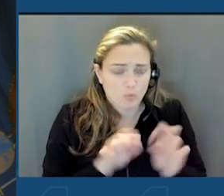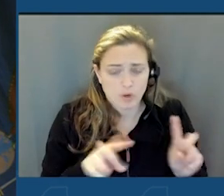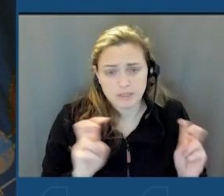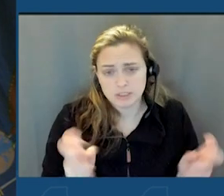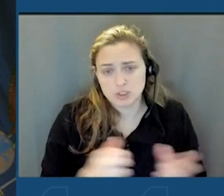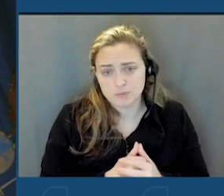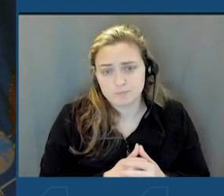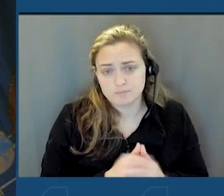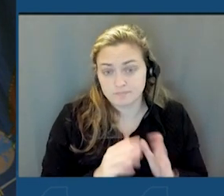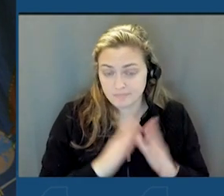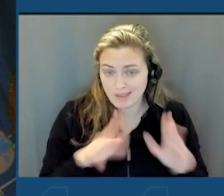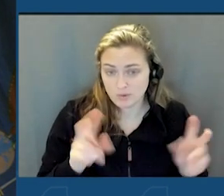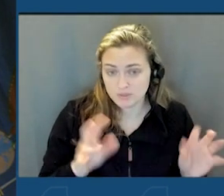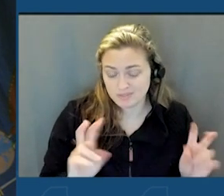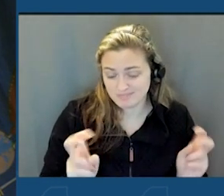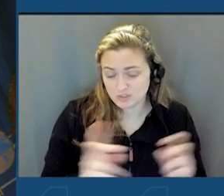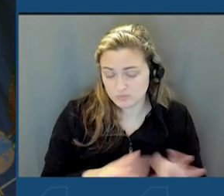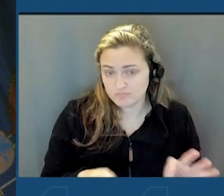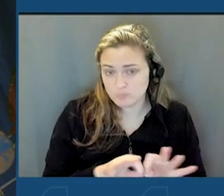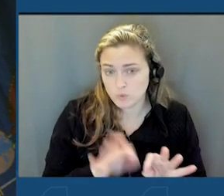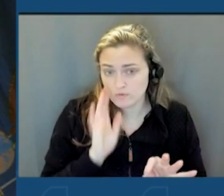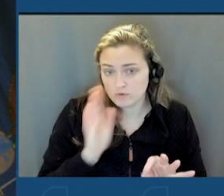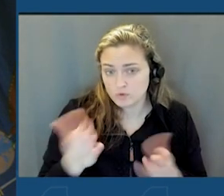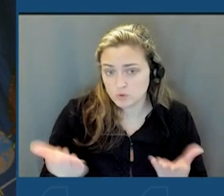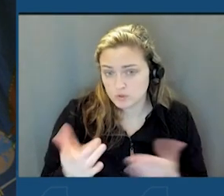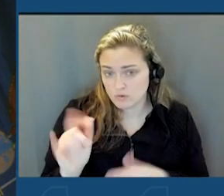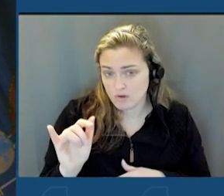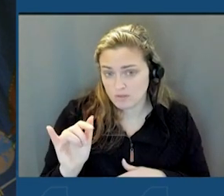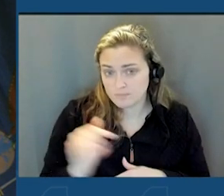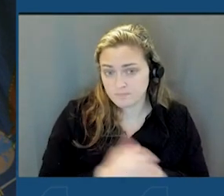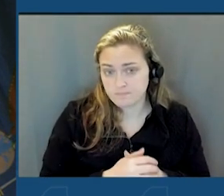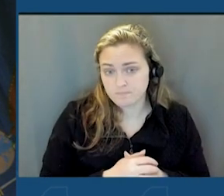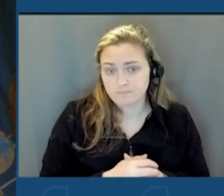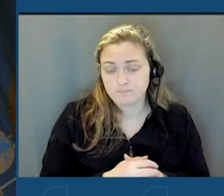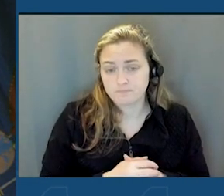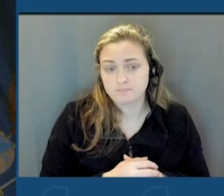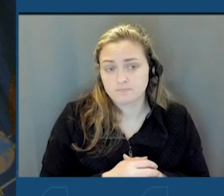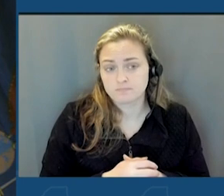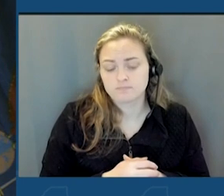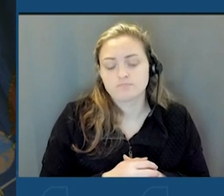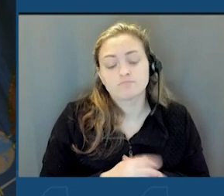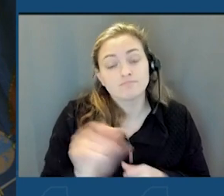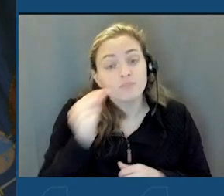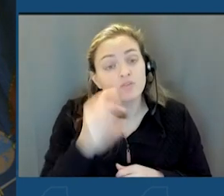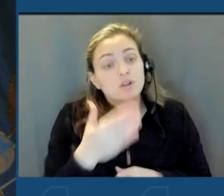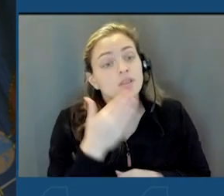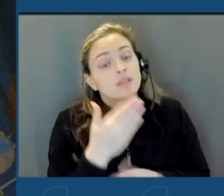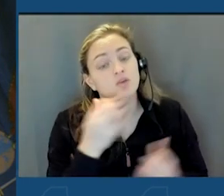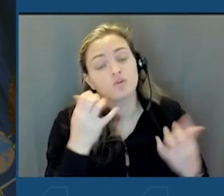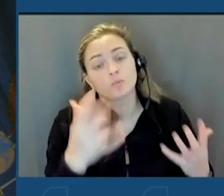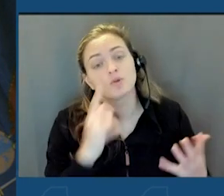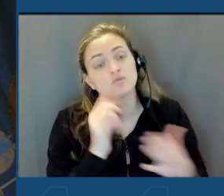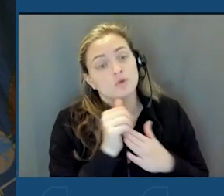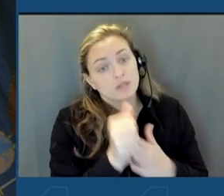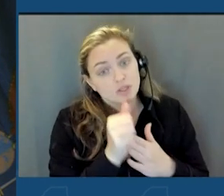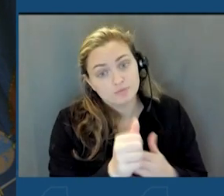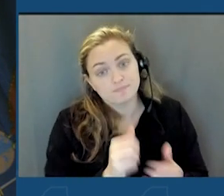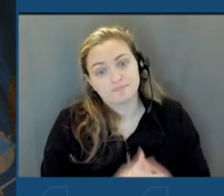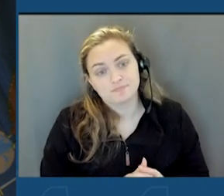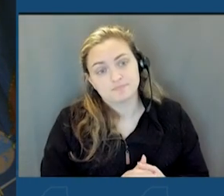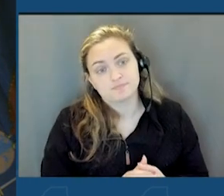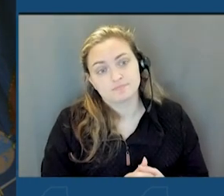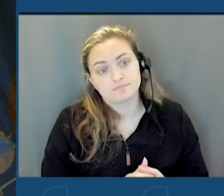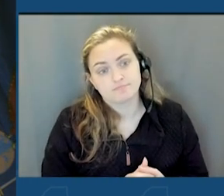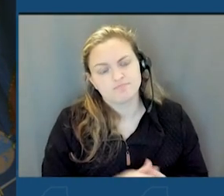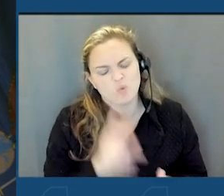housing issue, is to our future here on Long Island. And Governor, thank you very much for your leadership here, and we're